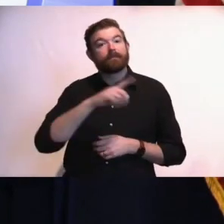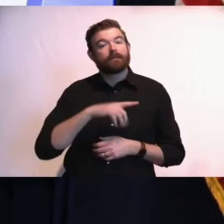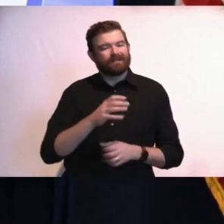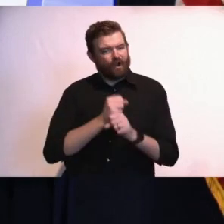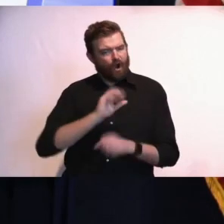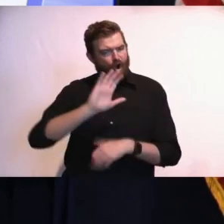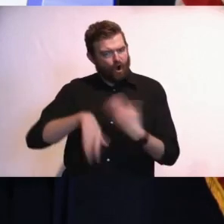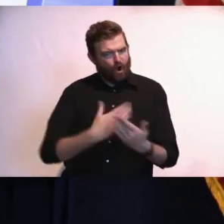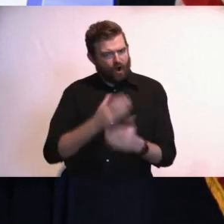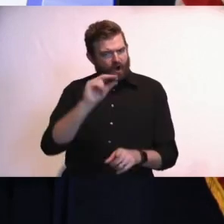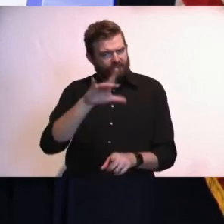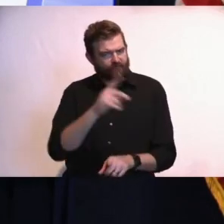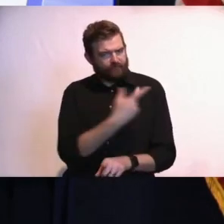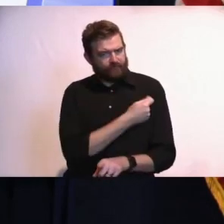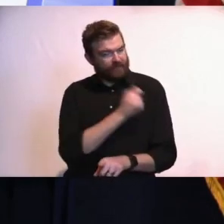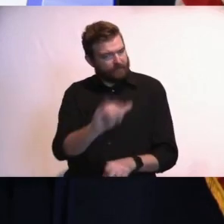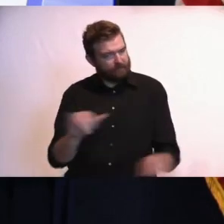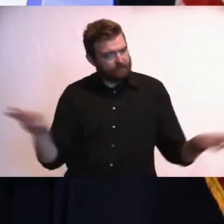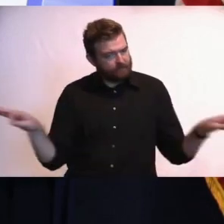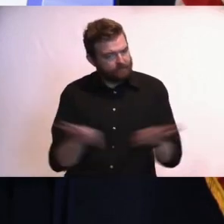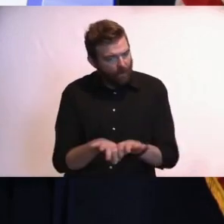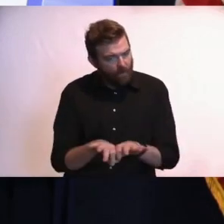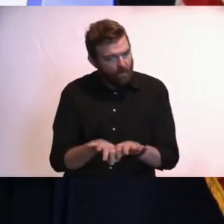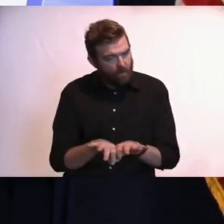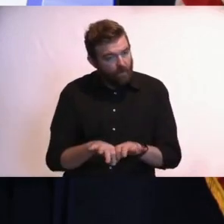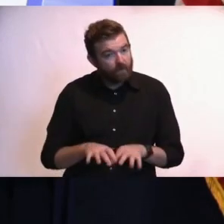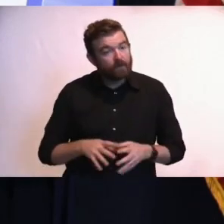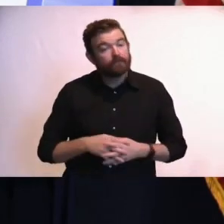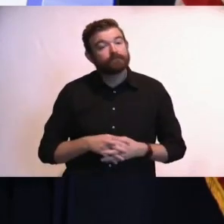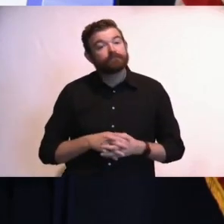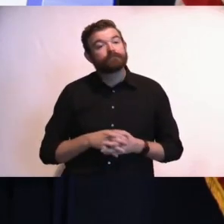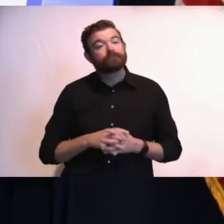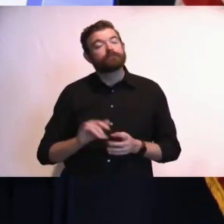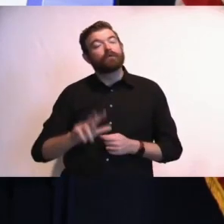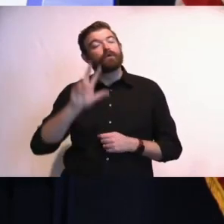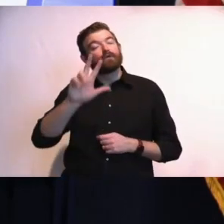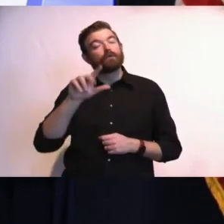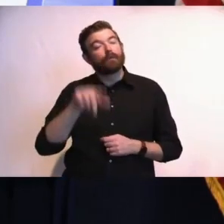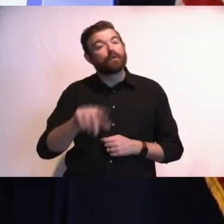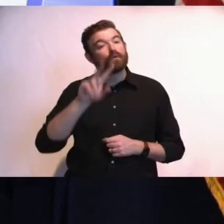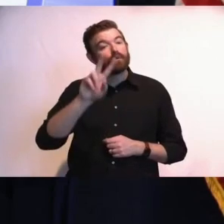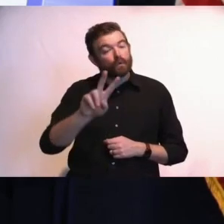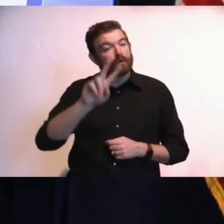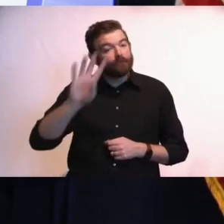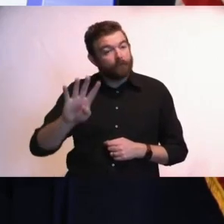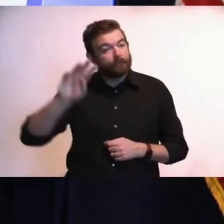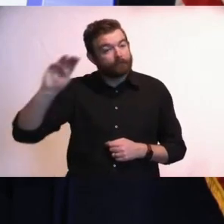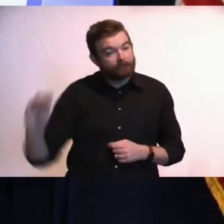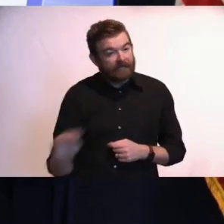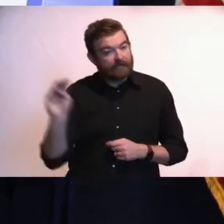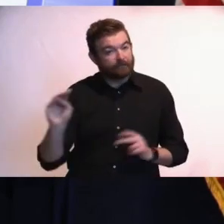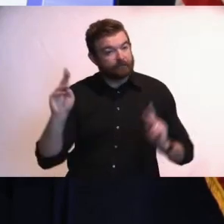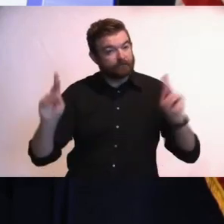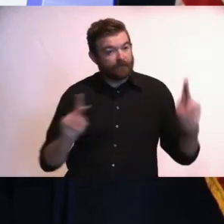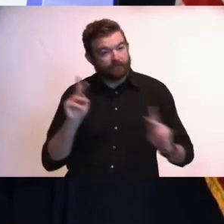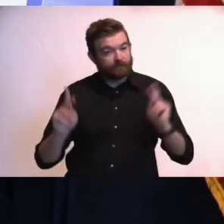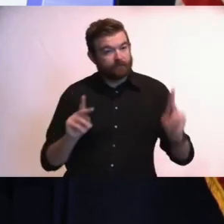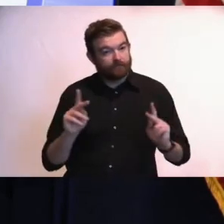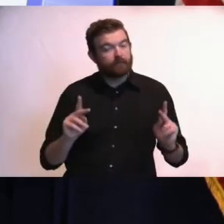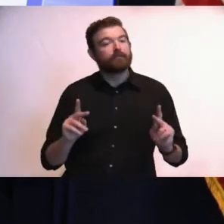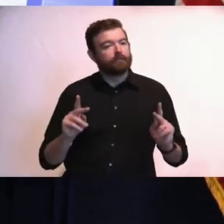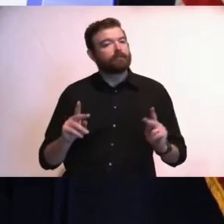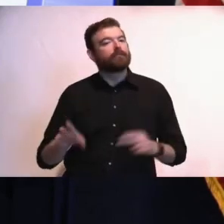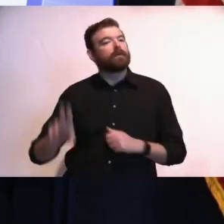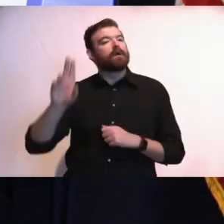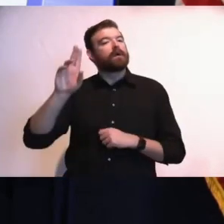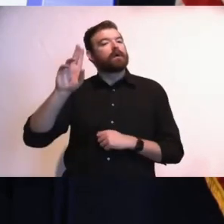Currently in New Jersey, 3.24 million residents are now up to date on their vaccines,